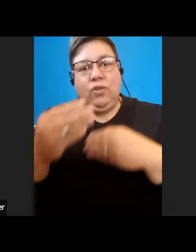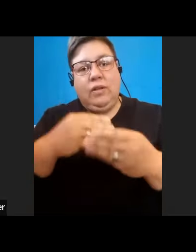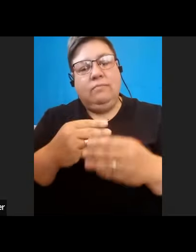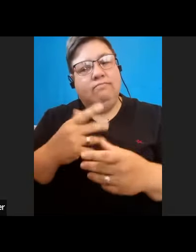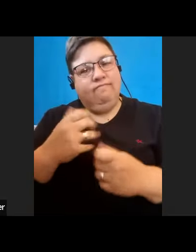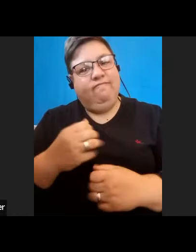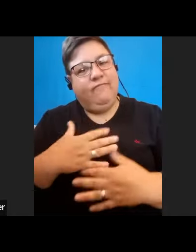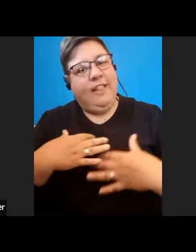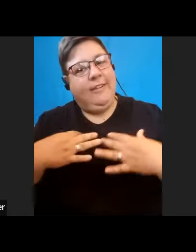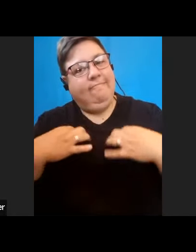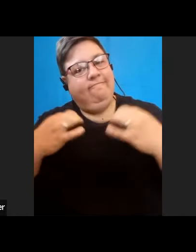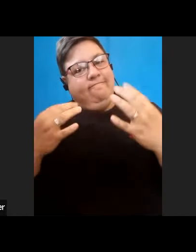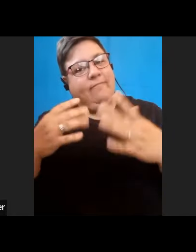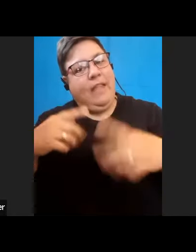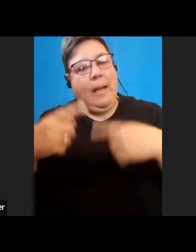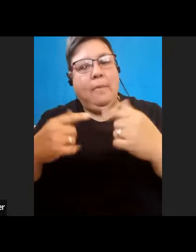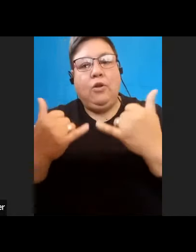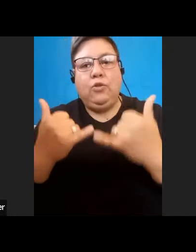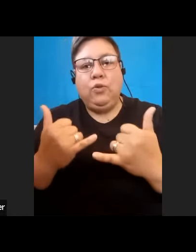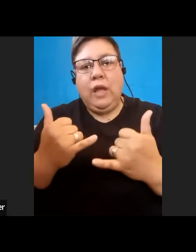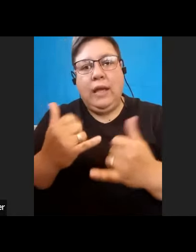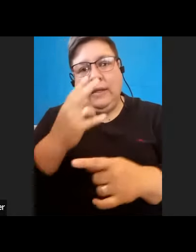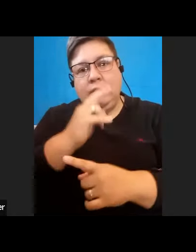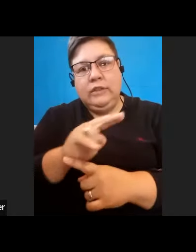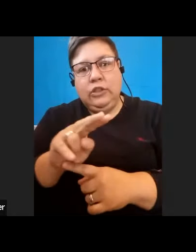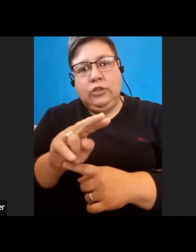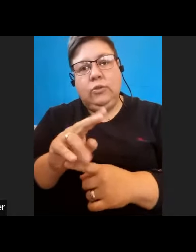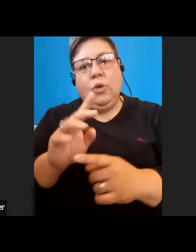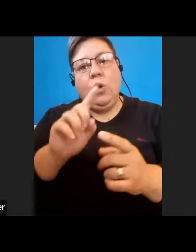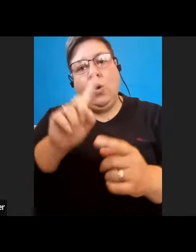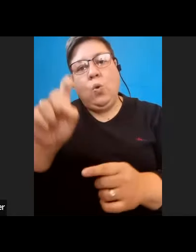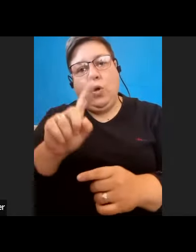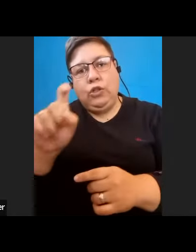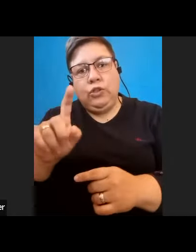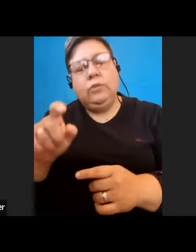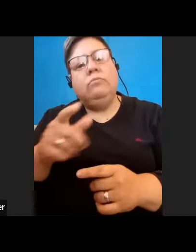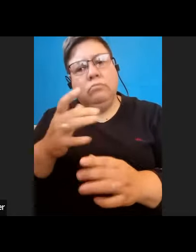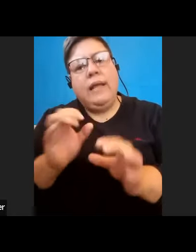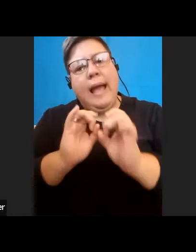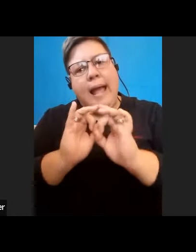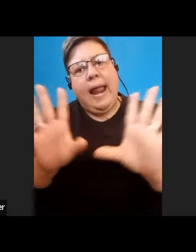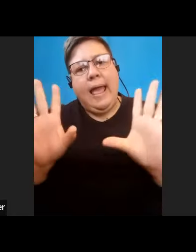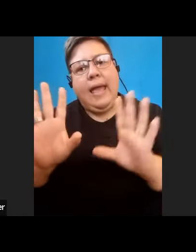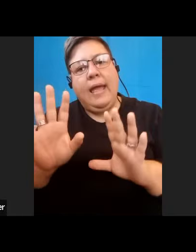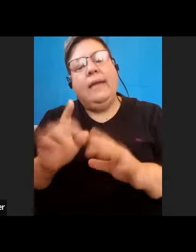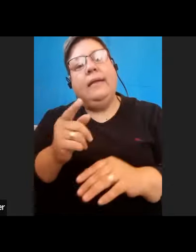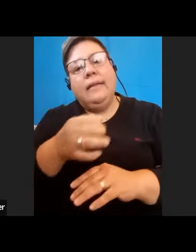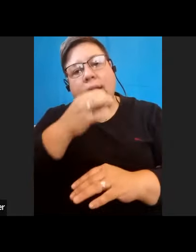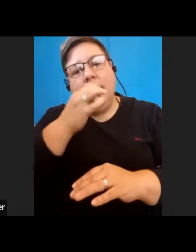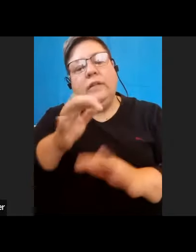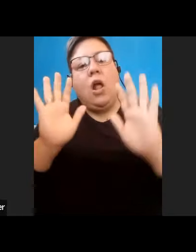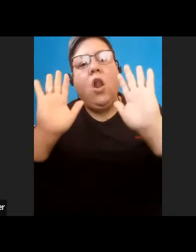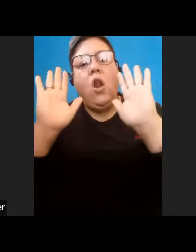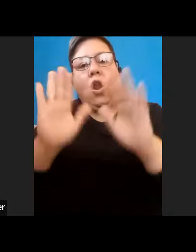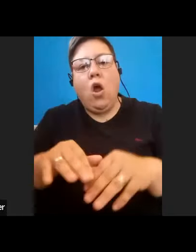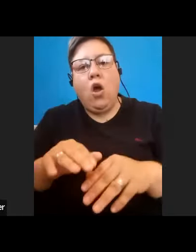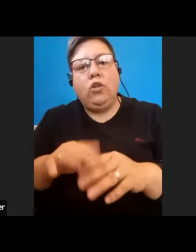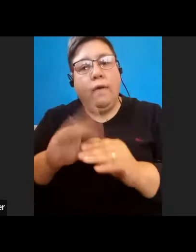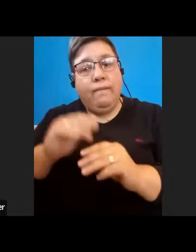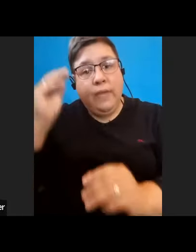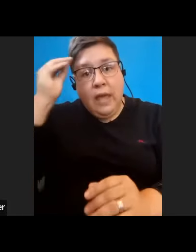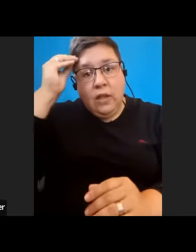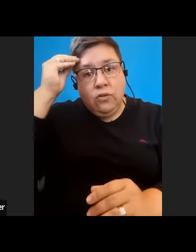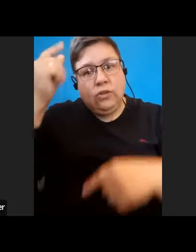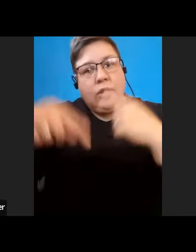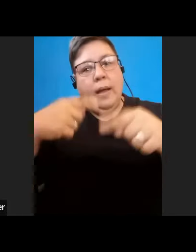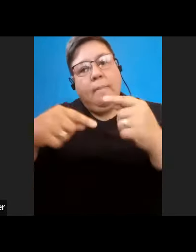about today's session. From the questions, it's very clear that there is a lot of interest on the issues,